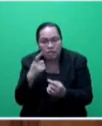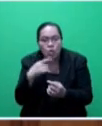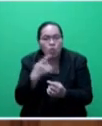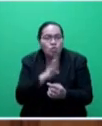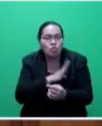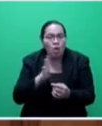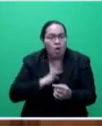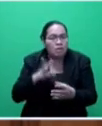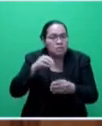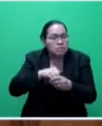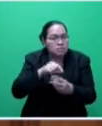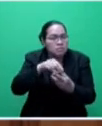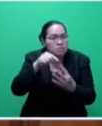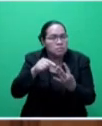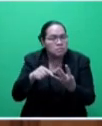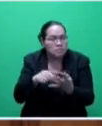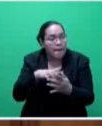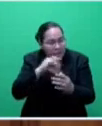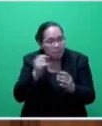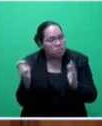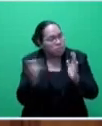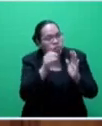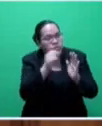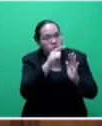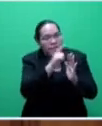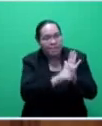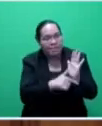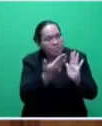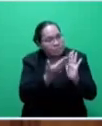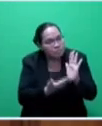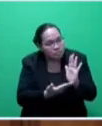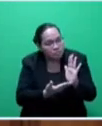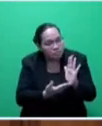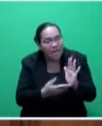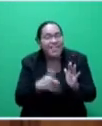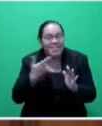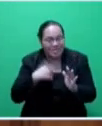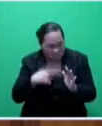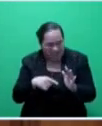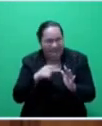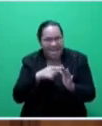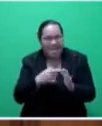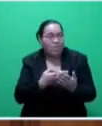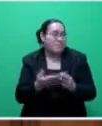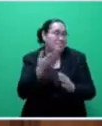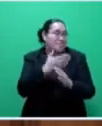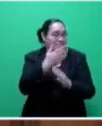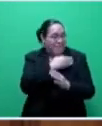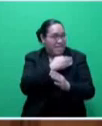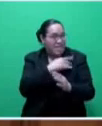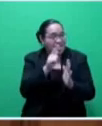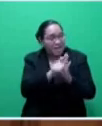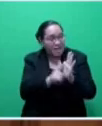are stipulated in the legislation. And that was the reason why it was there in the previous legislation that, you